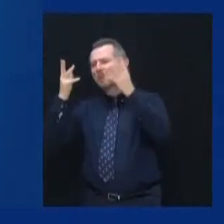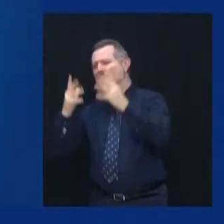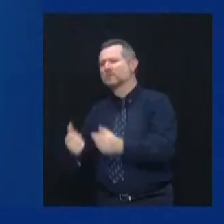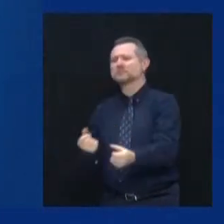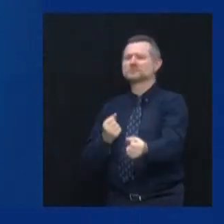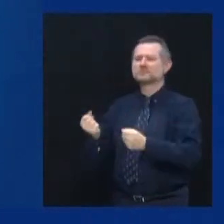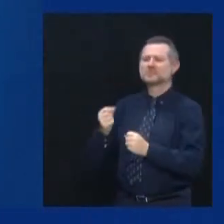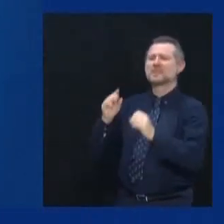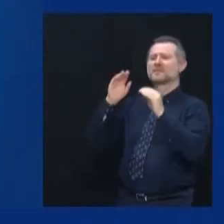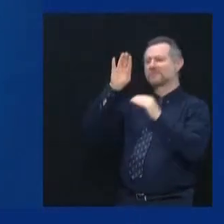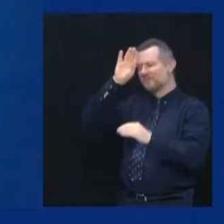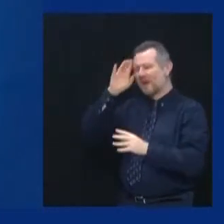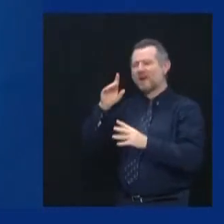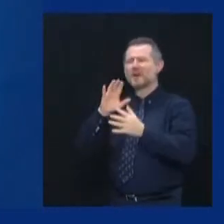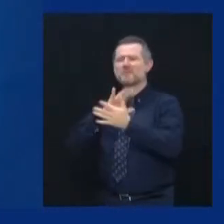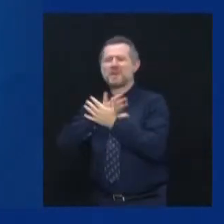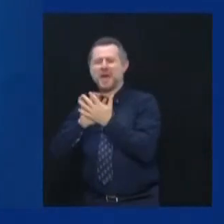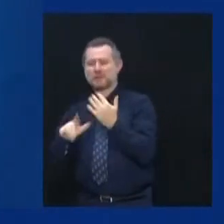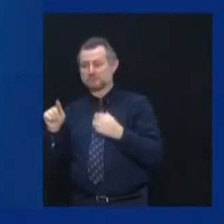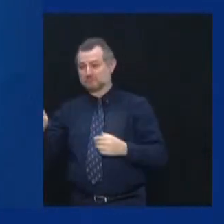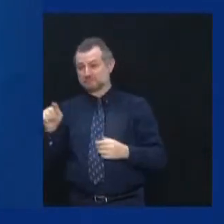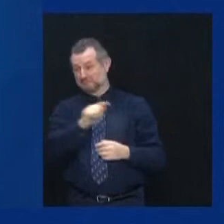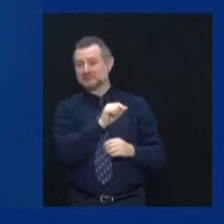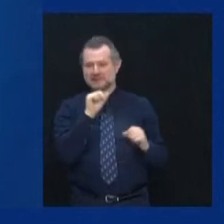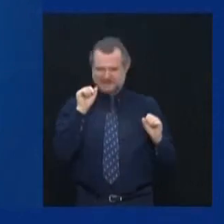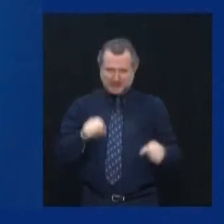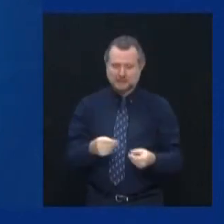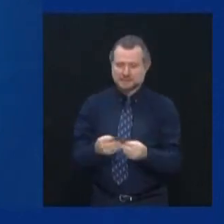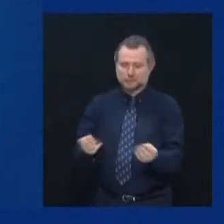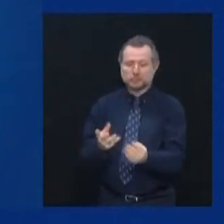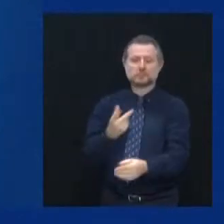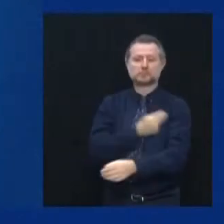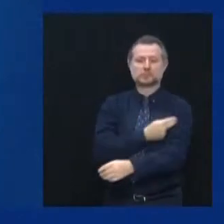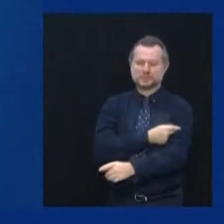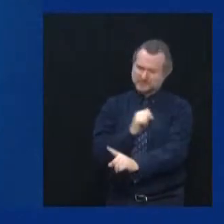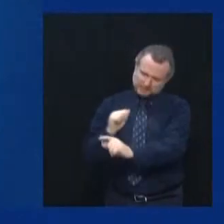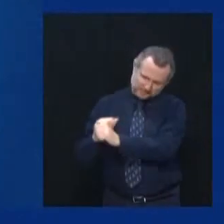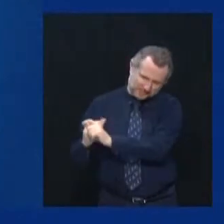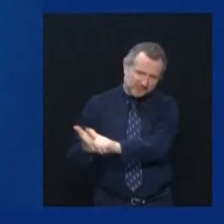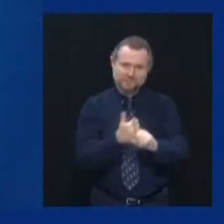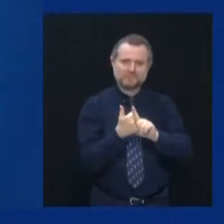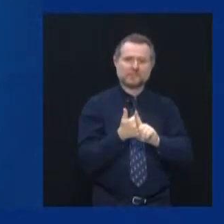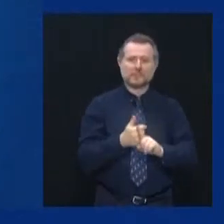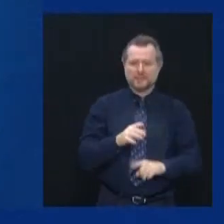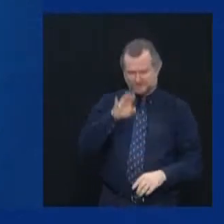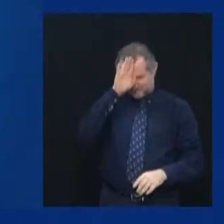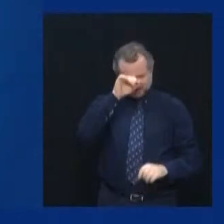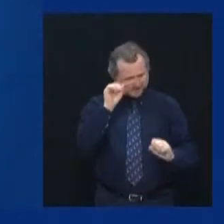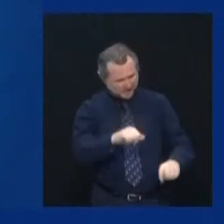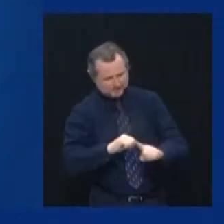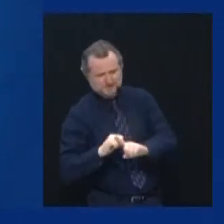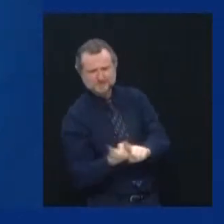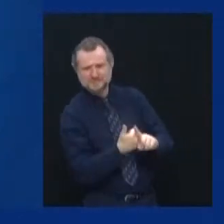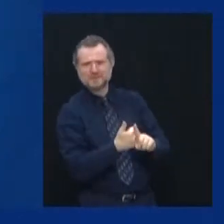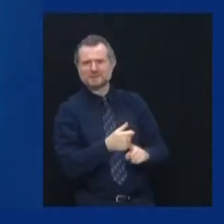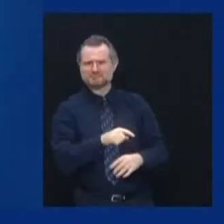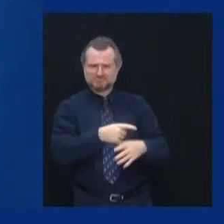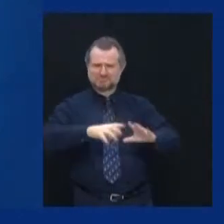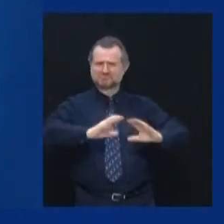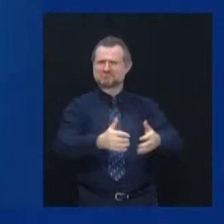offices. They can administer literally their own vaccine. Fire departments, the same thing. They have EMS, they have